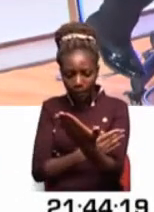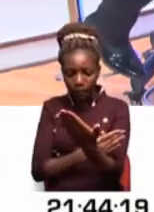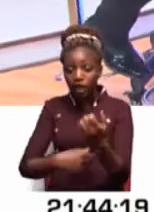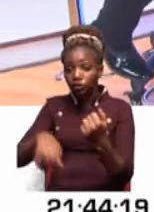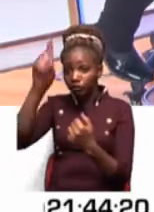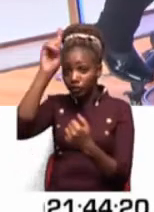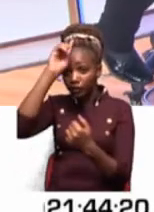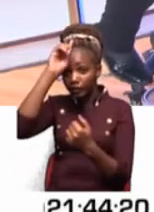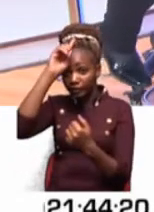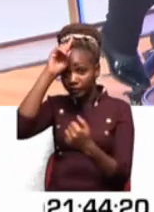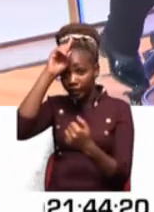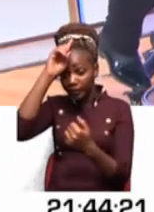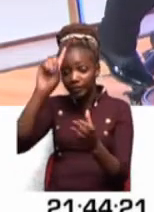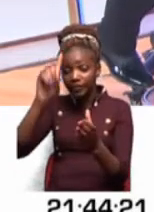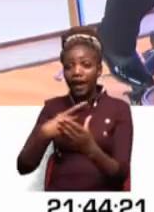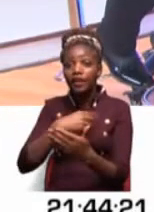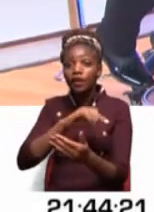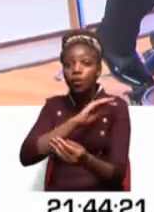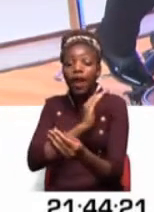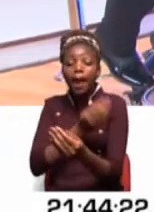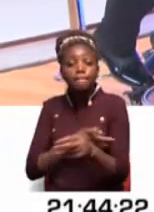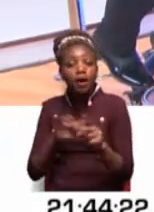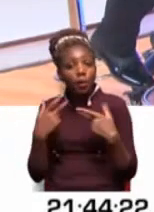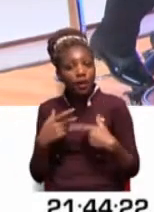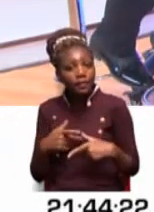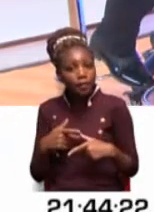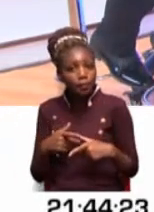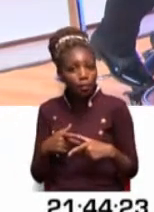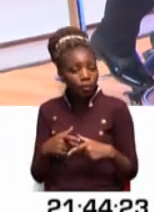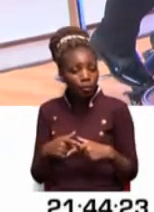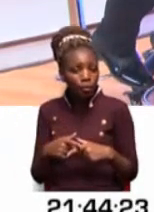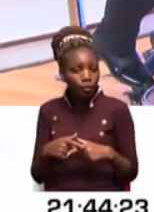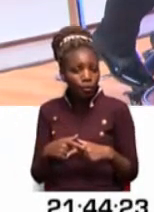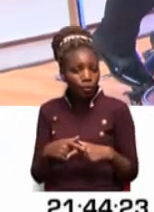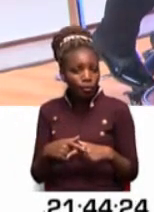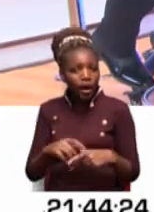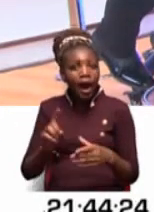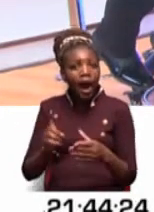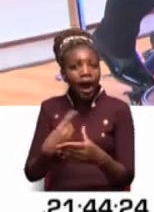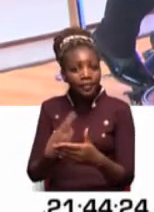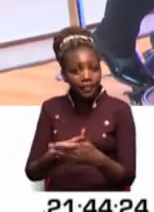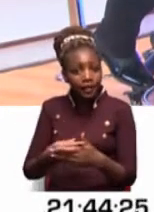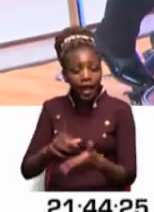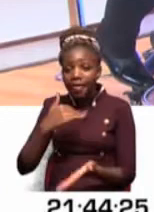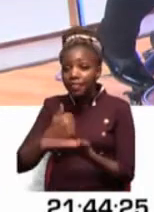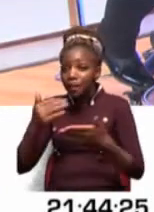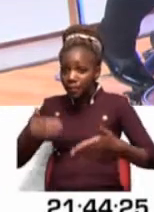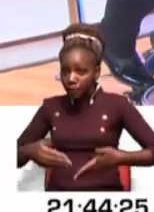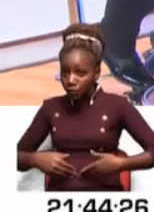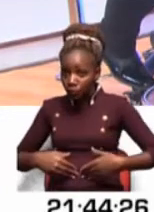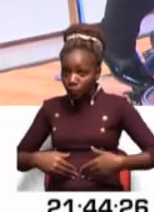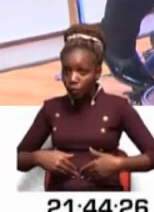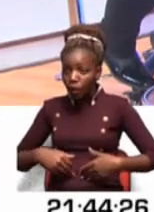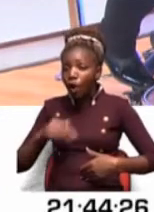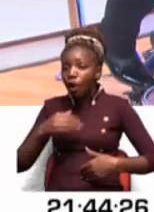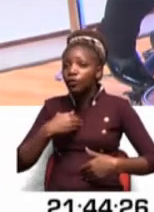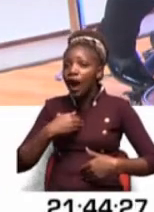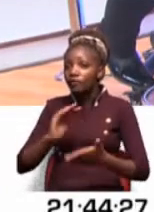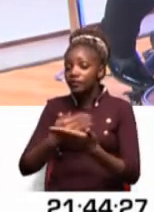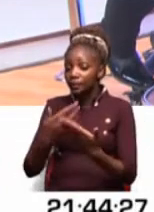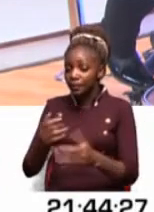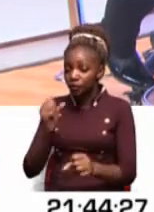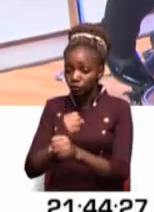people. That time we called them economic stimulus program. Mm-hmm. And they helped the young people to have something to do on a daily